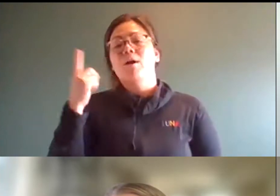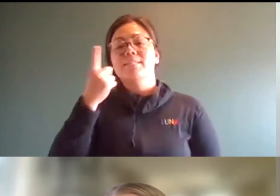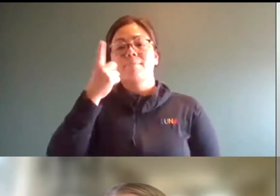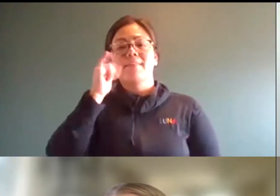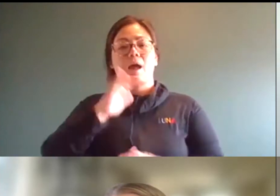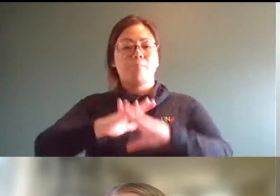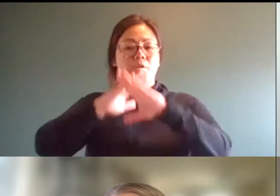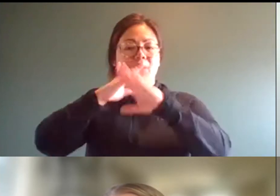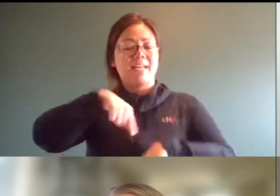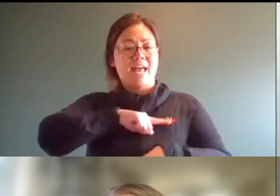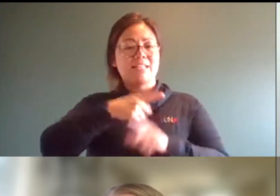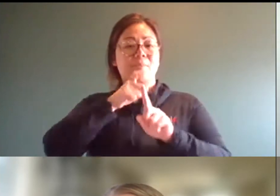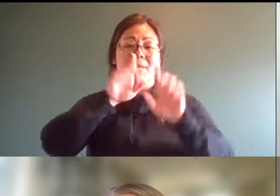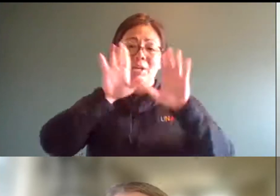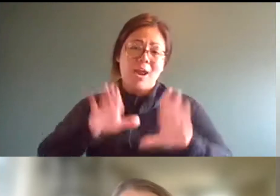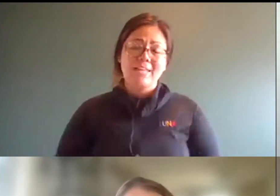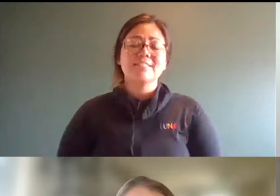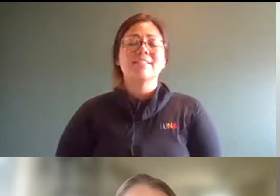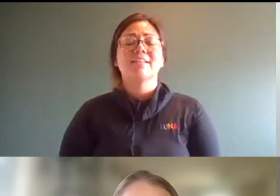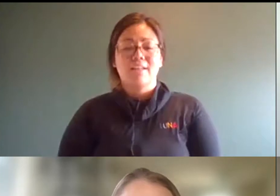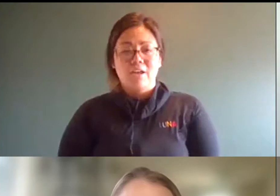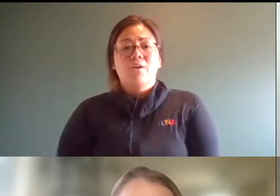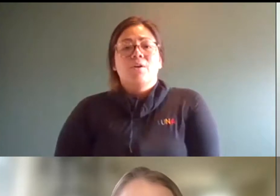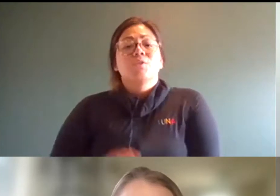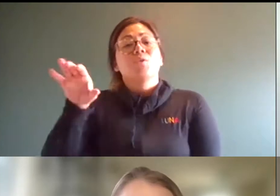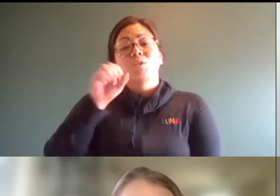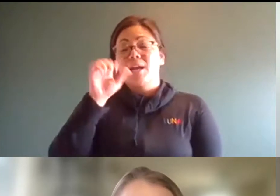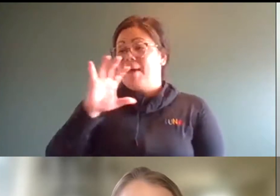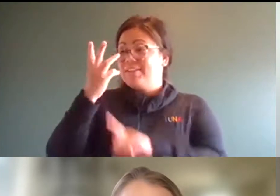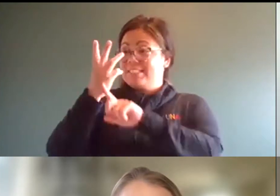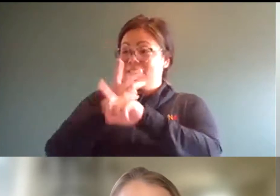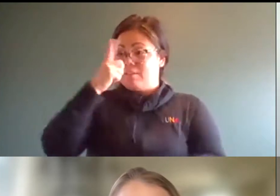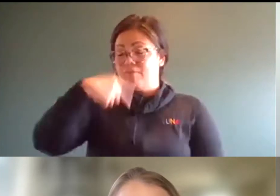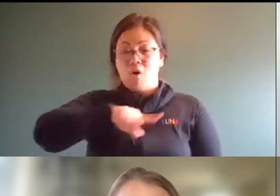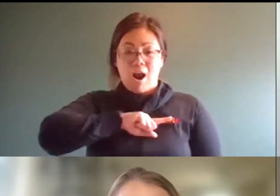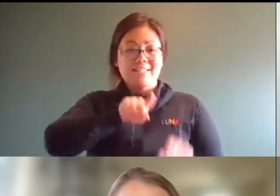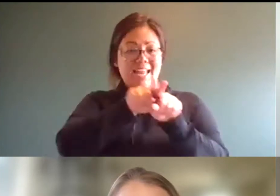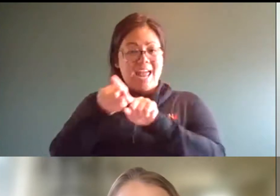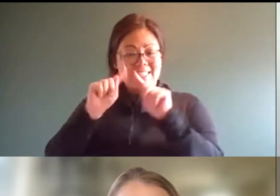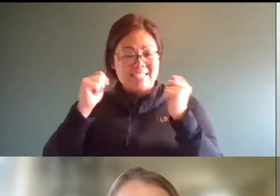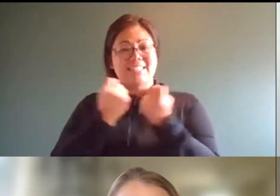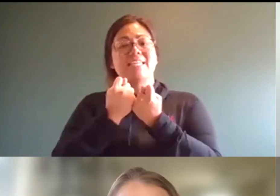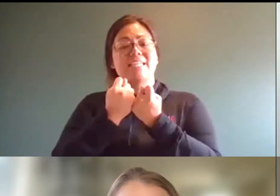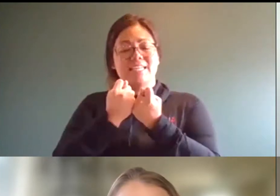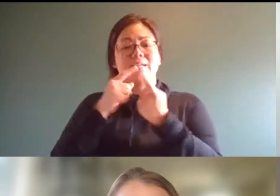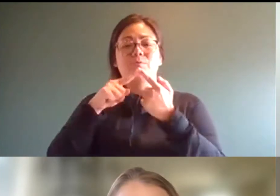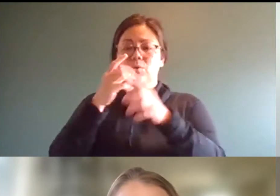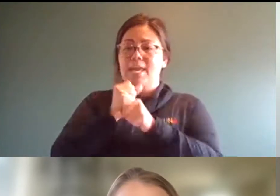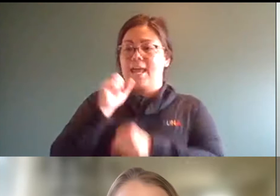from being great. So it took about 6 months for us as a team to get our